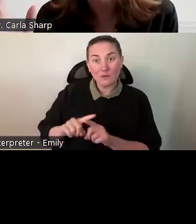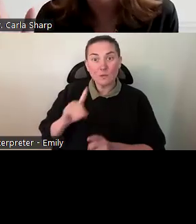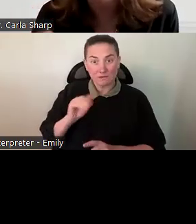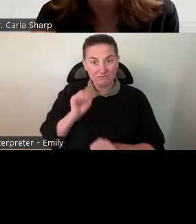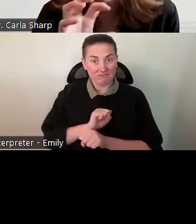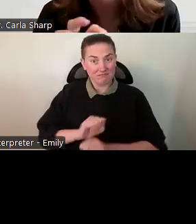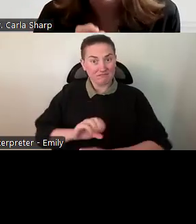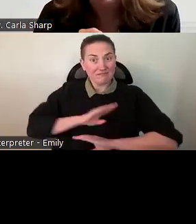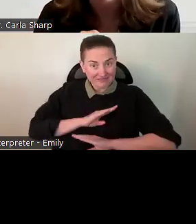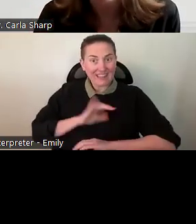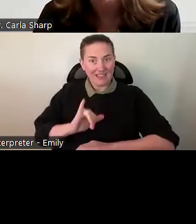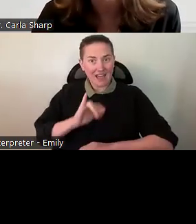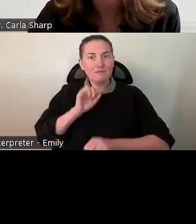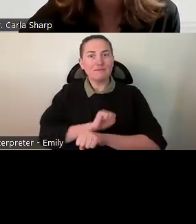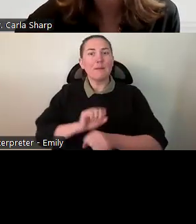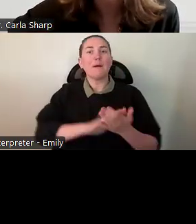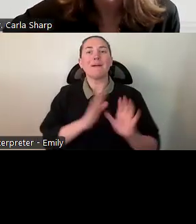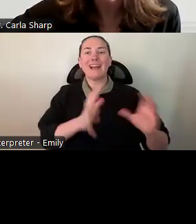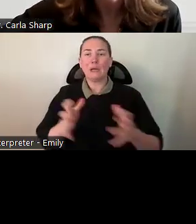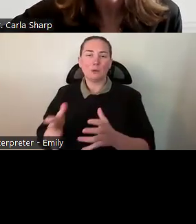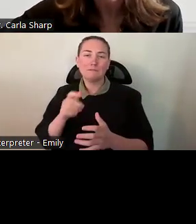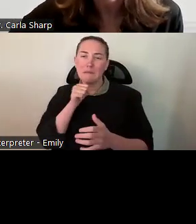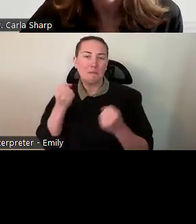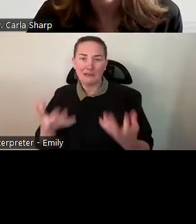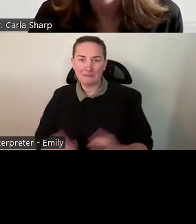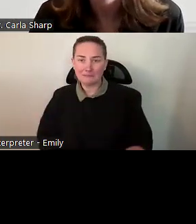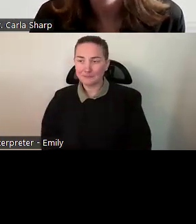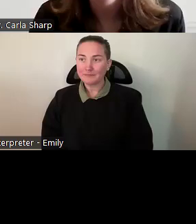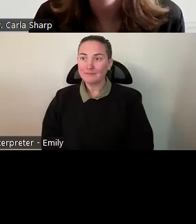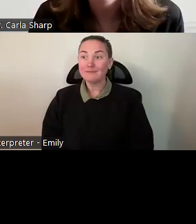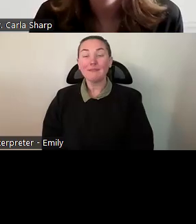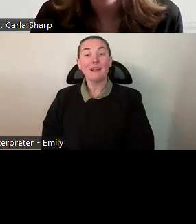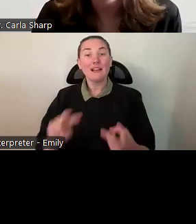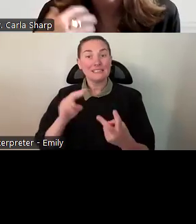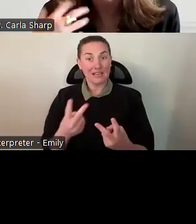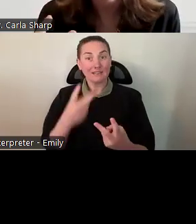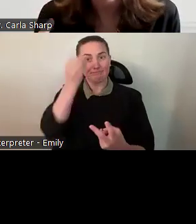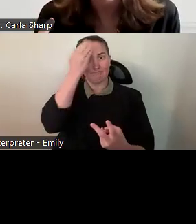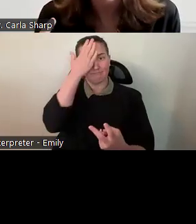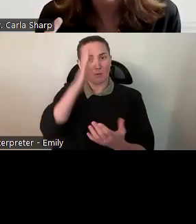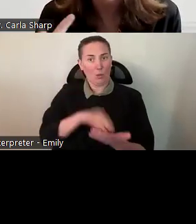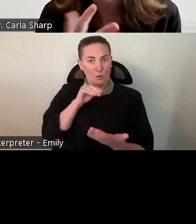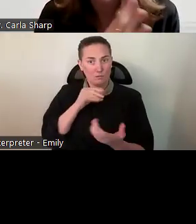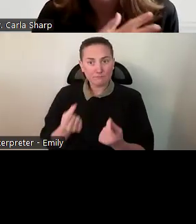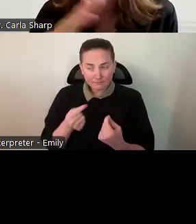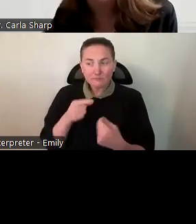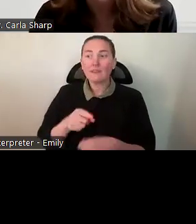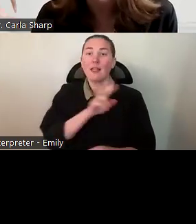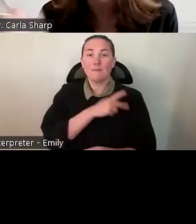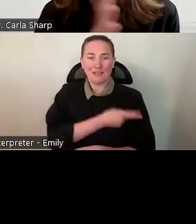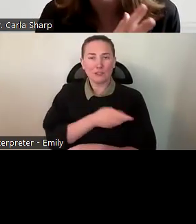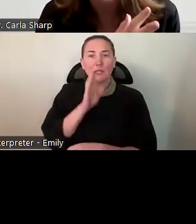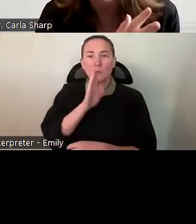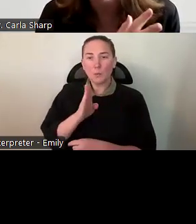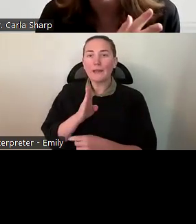those thresholds for being a category. The second lesson that we've learned is that patients move in and